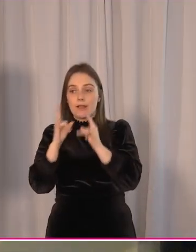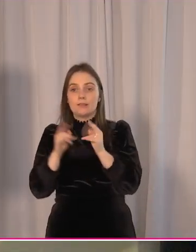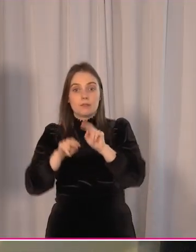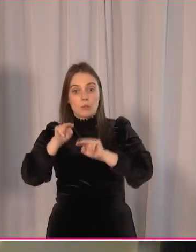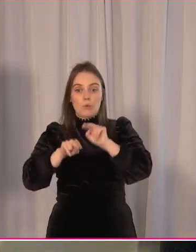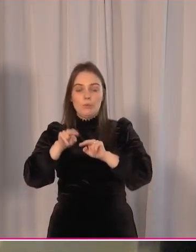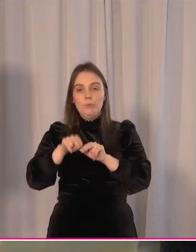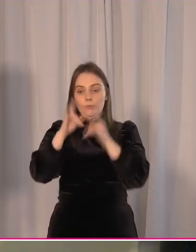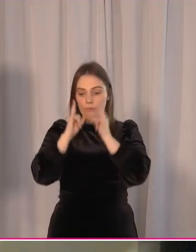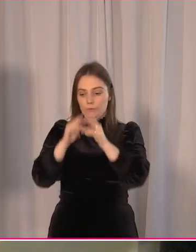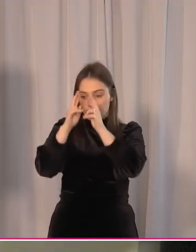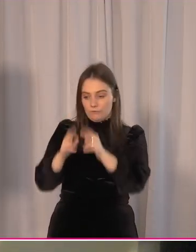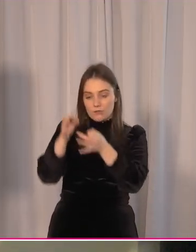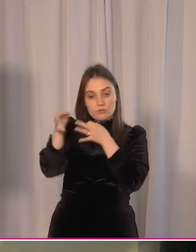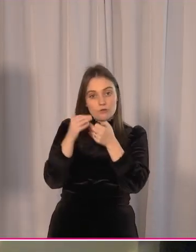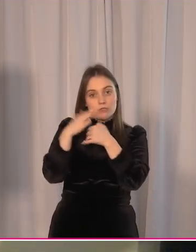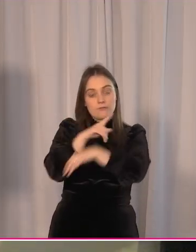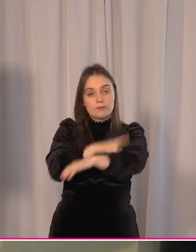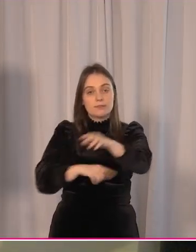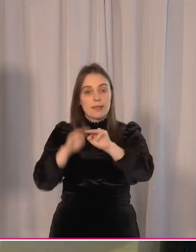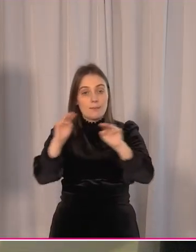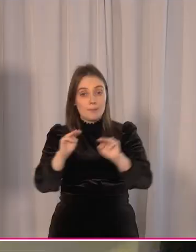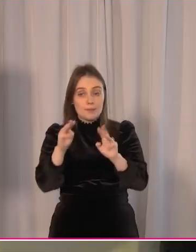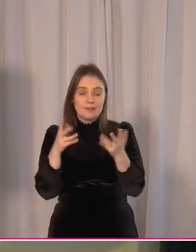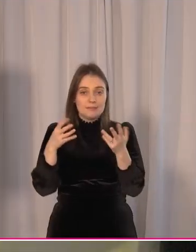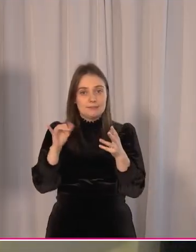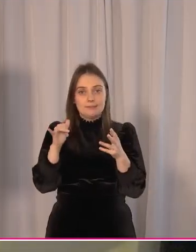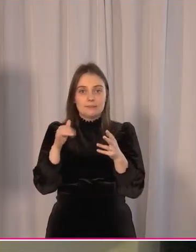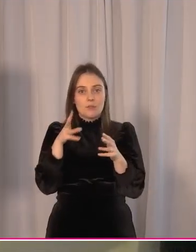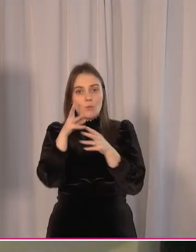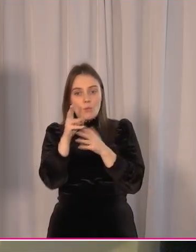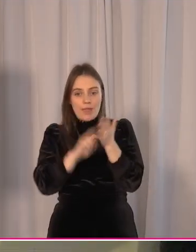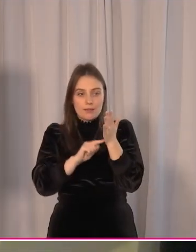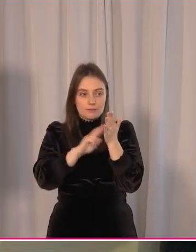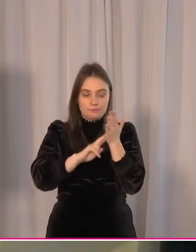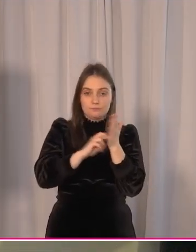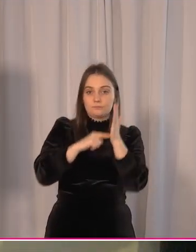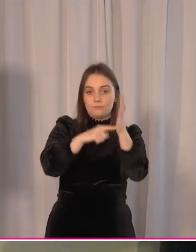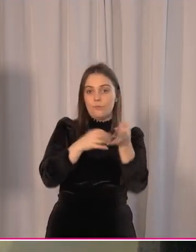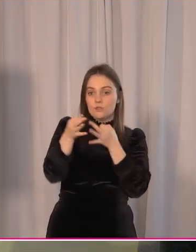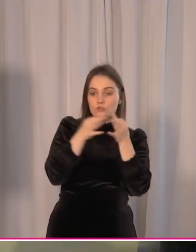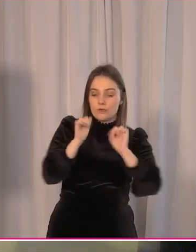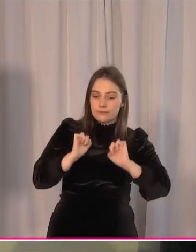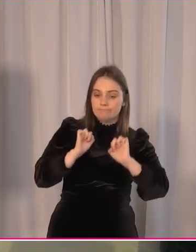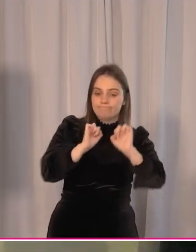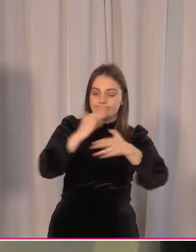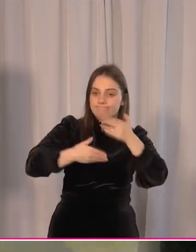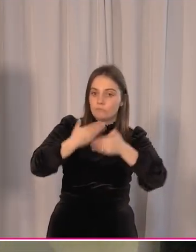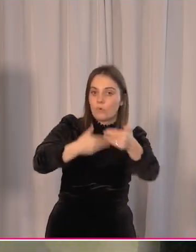human rights strategy for disabled people. Is there a way we can use the strategy to drive progress in this